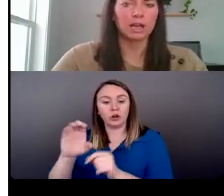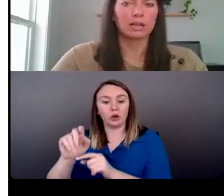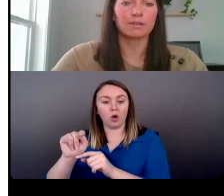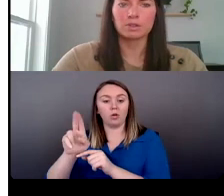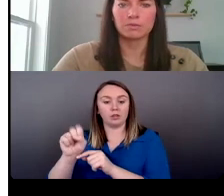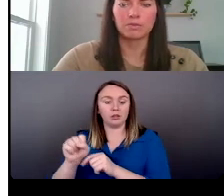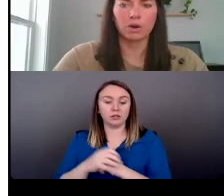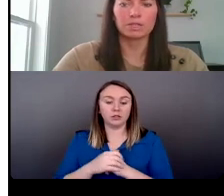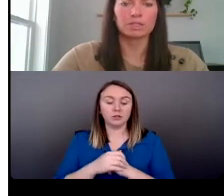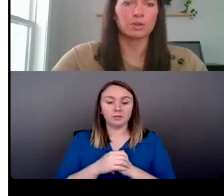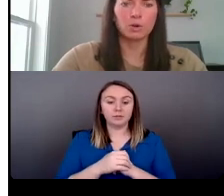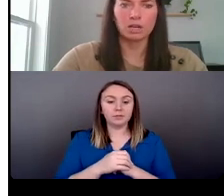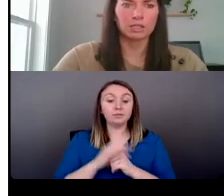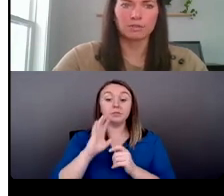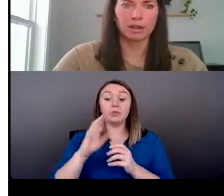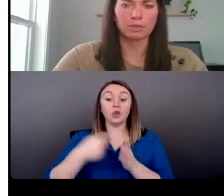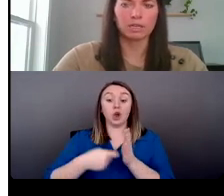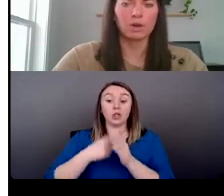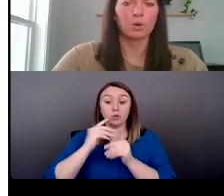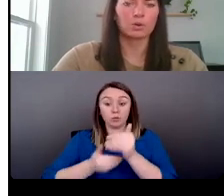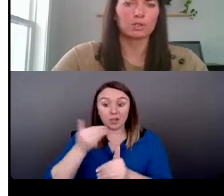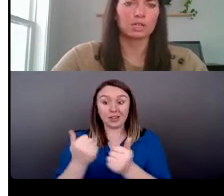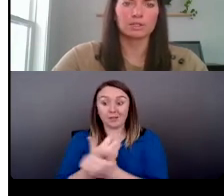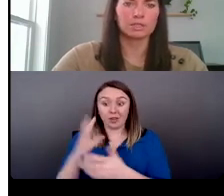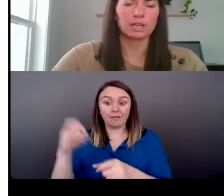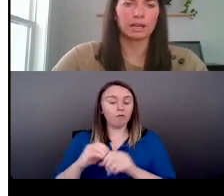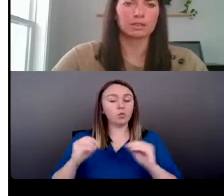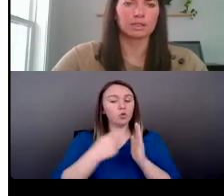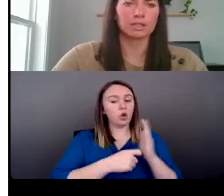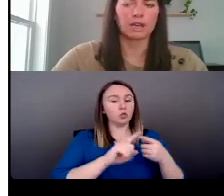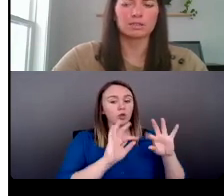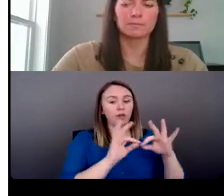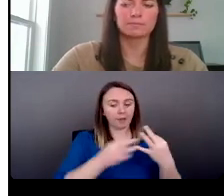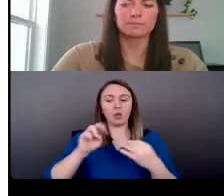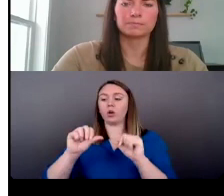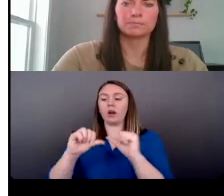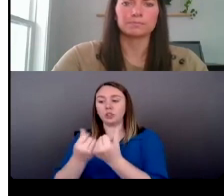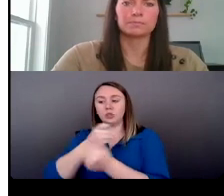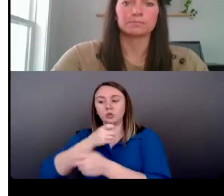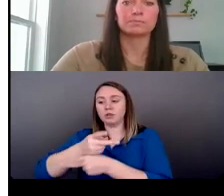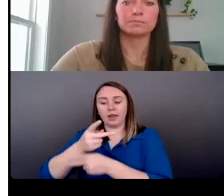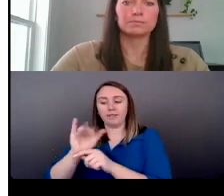processing and everything involved is no cost to the family or to the agency handling the case.